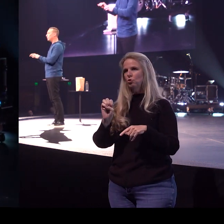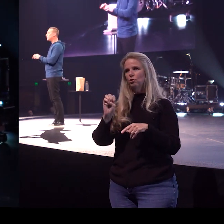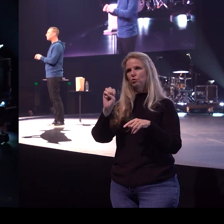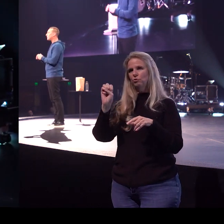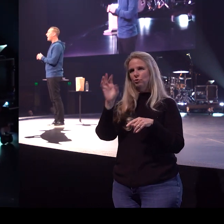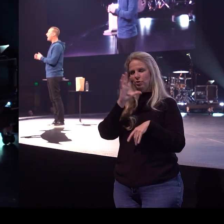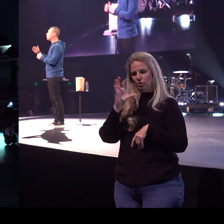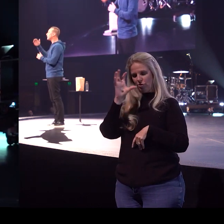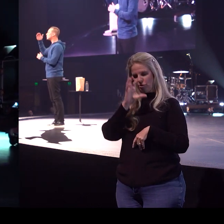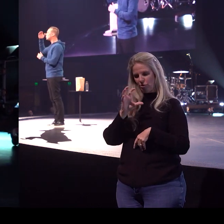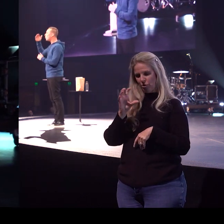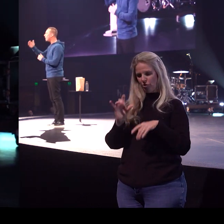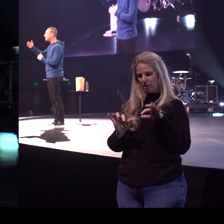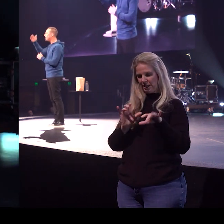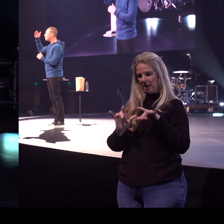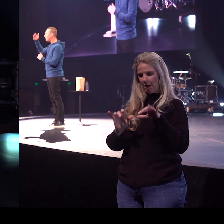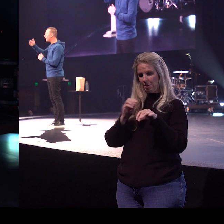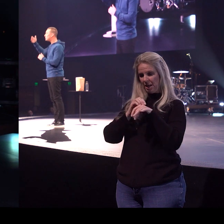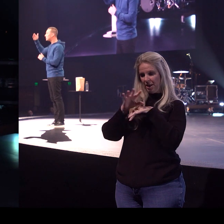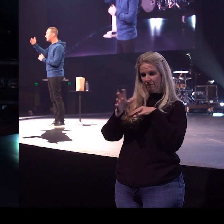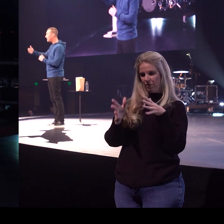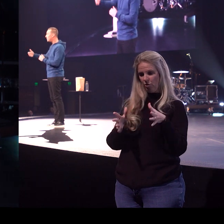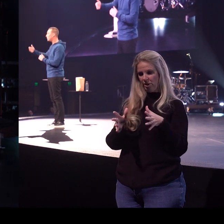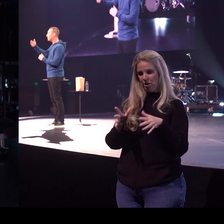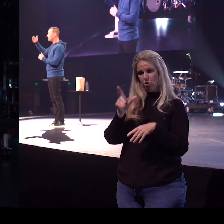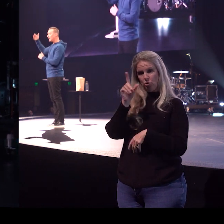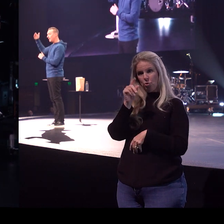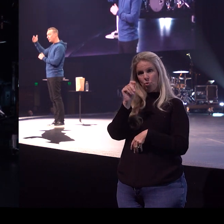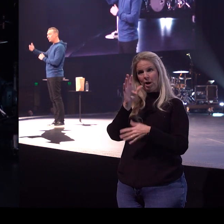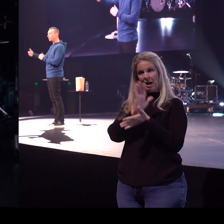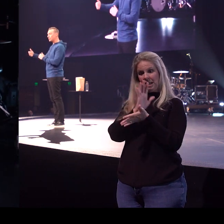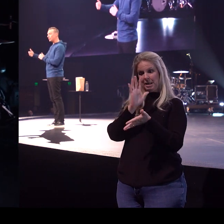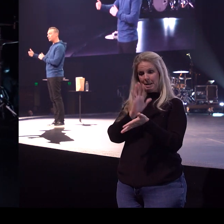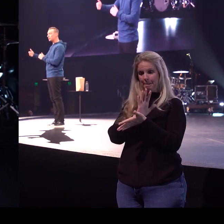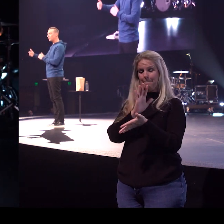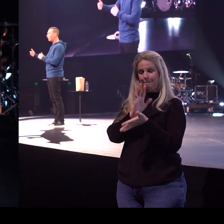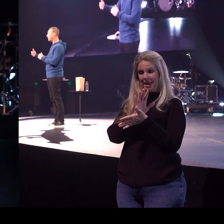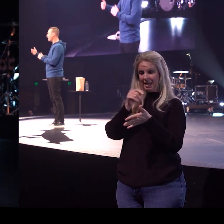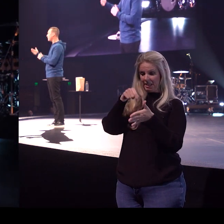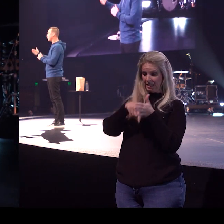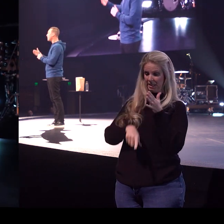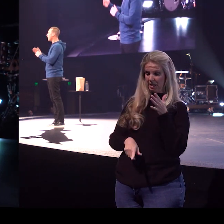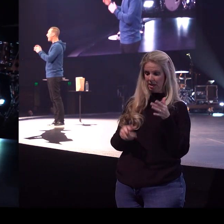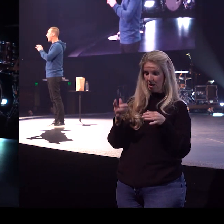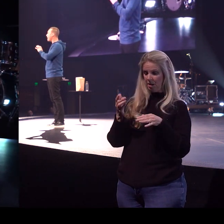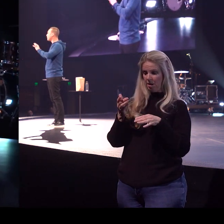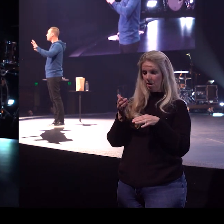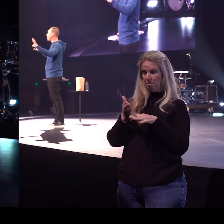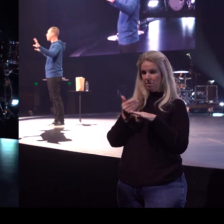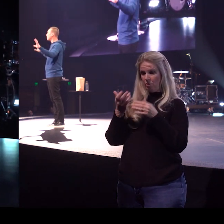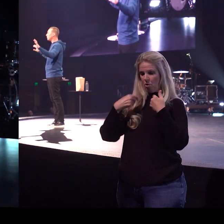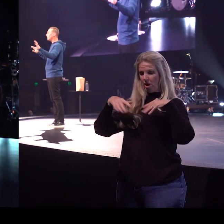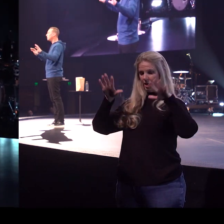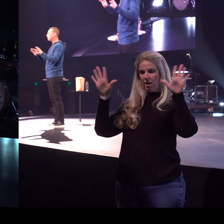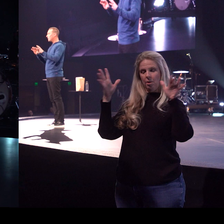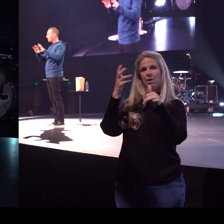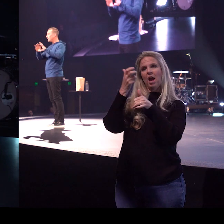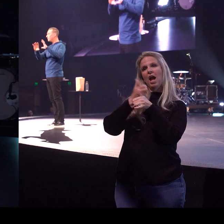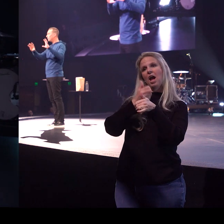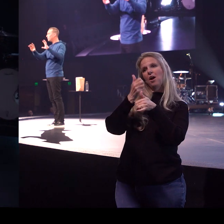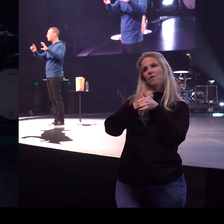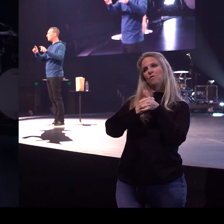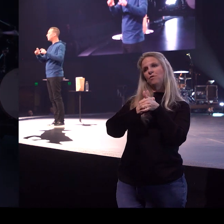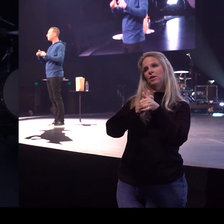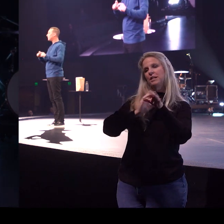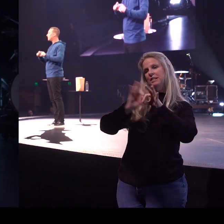into Google. I went 20 pages deep in Google search before I gave up. Every article on